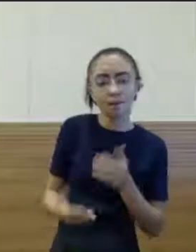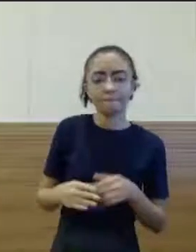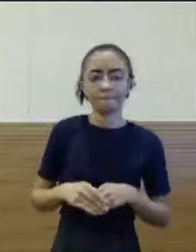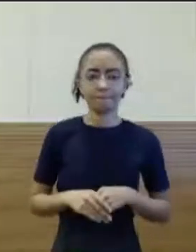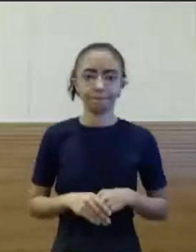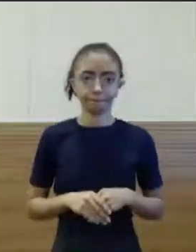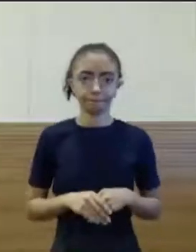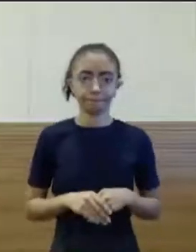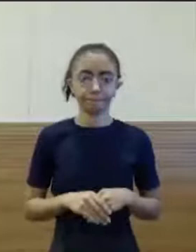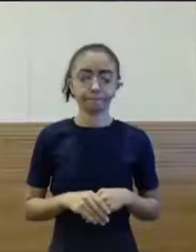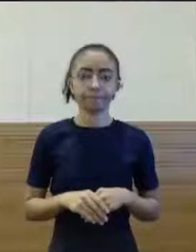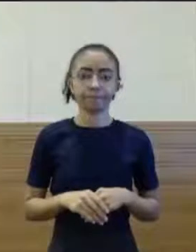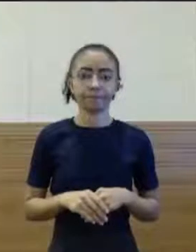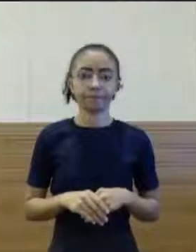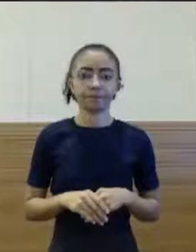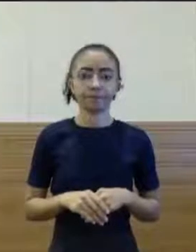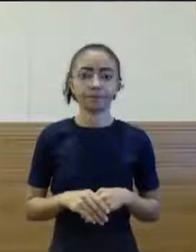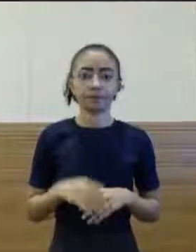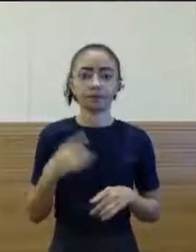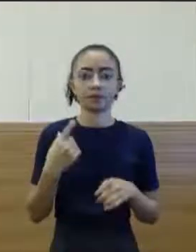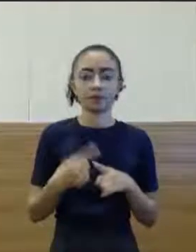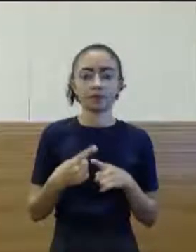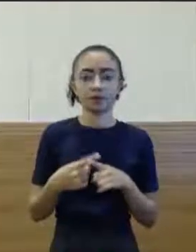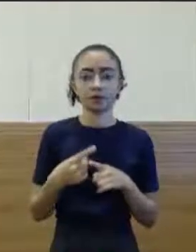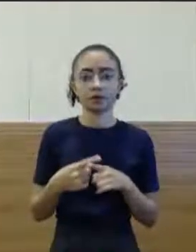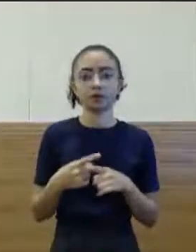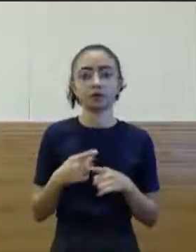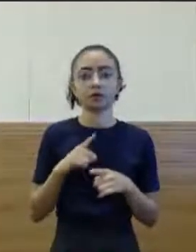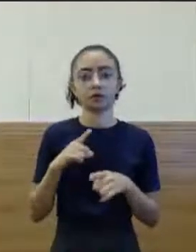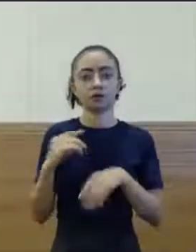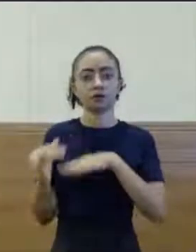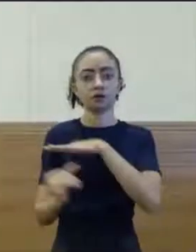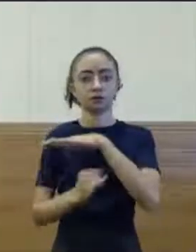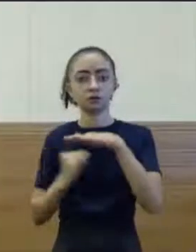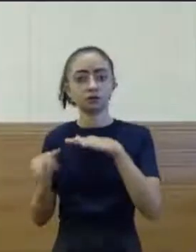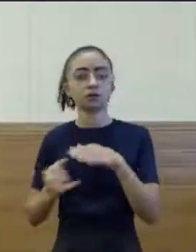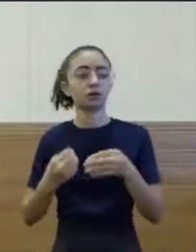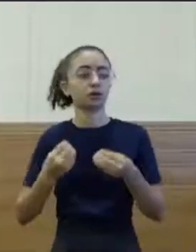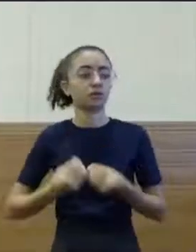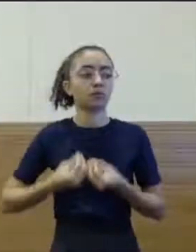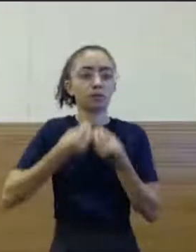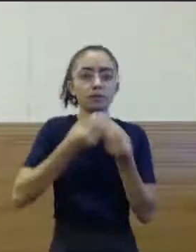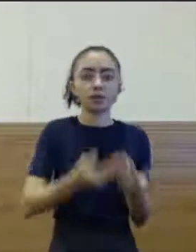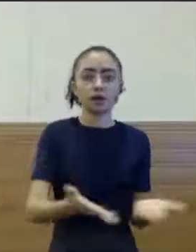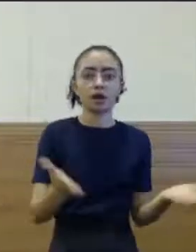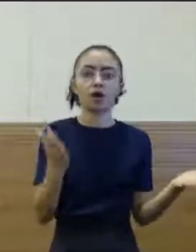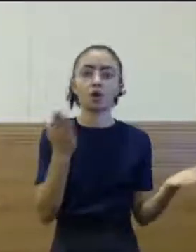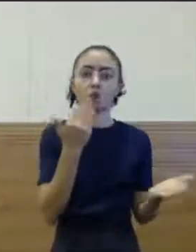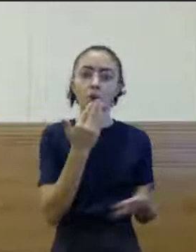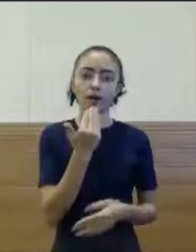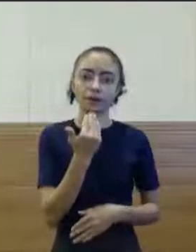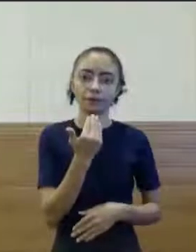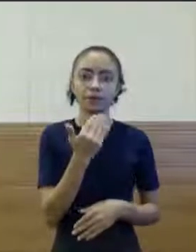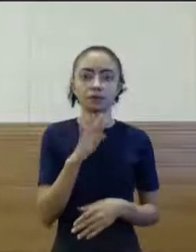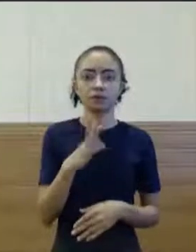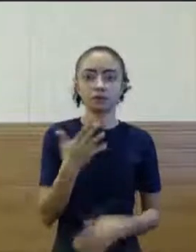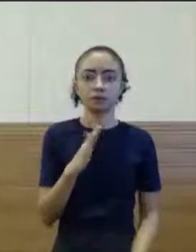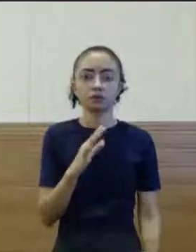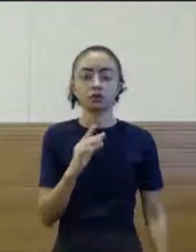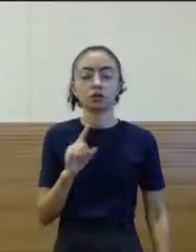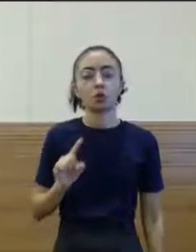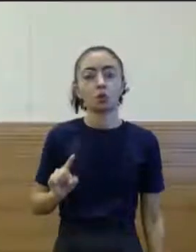to work with entities that deliver foods. Um, Around 1.8